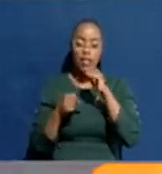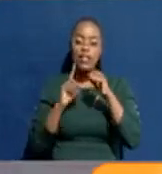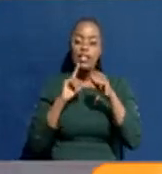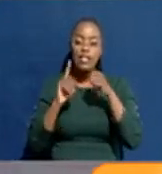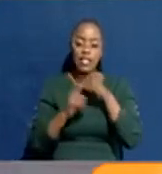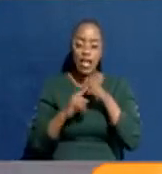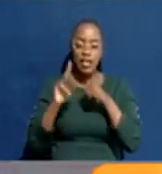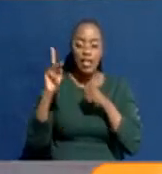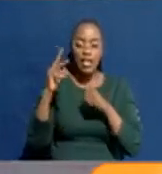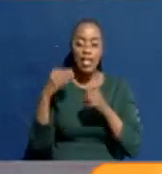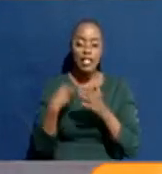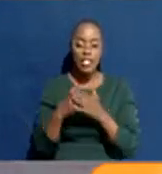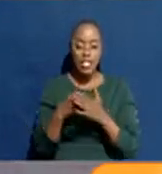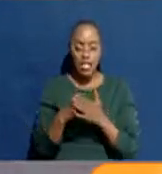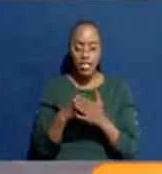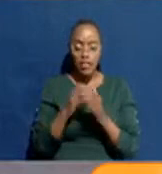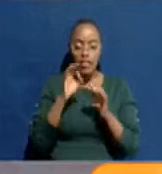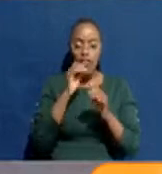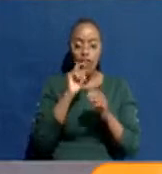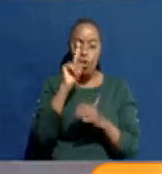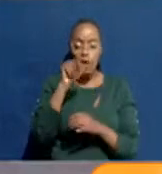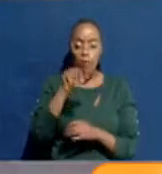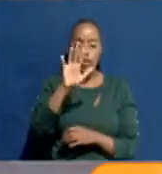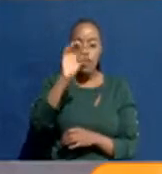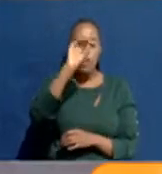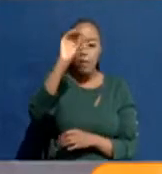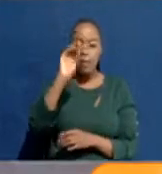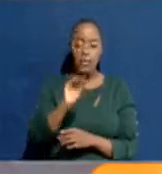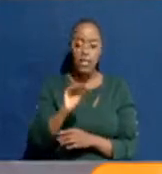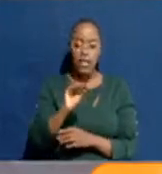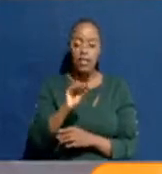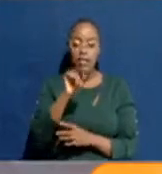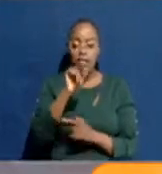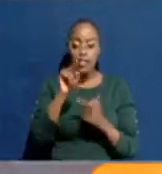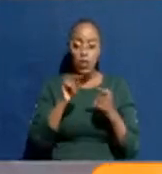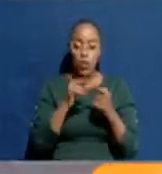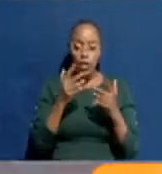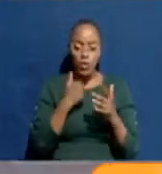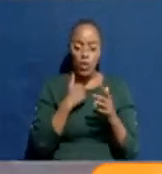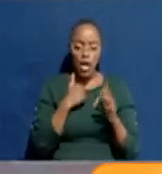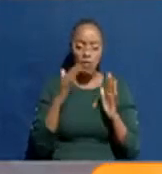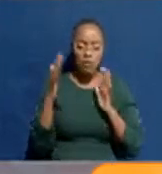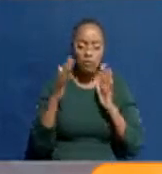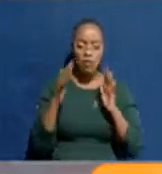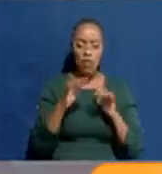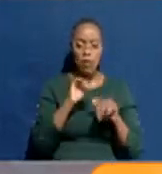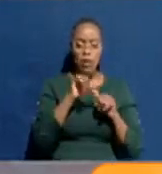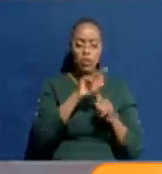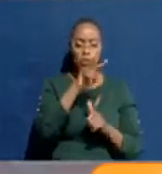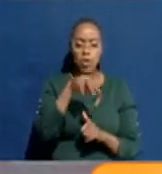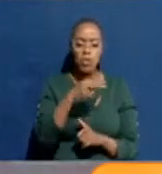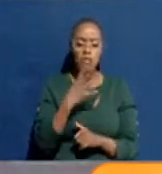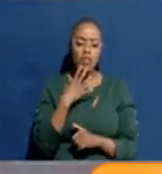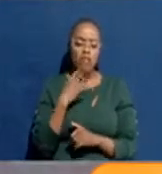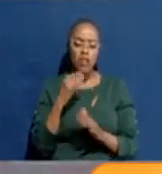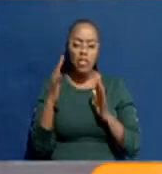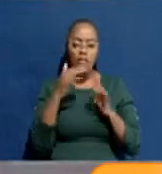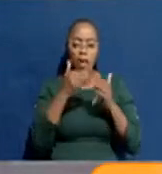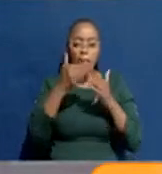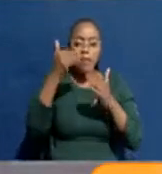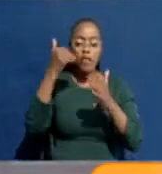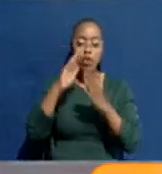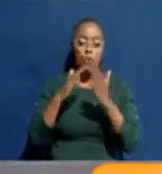166,600 Kenya shilling, if you do the 1.5%, that's when you arrive at the about 2,500 that was